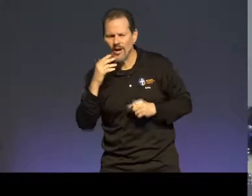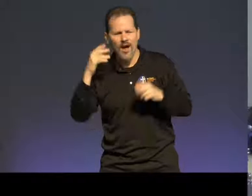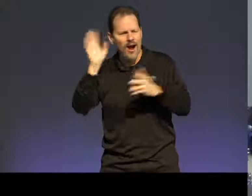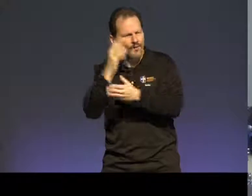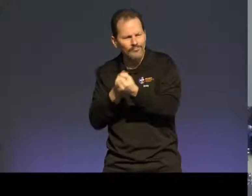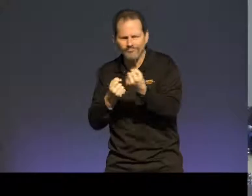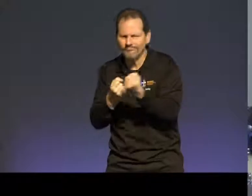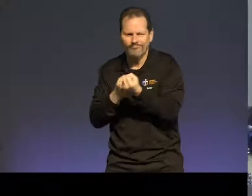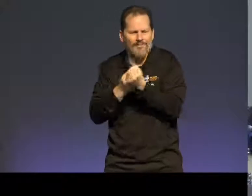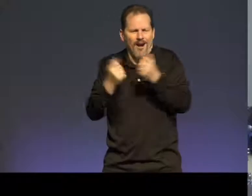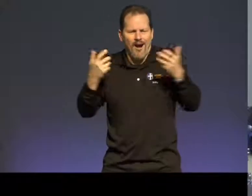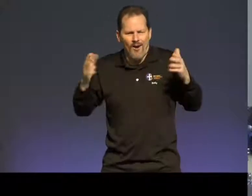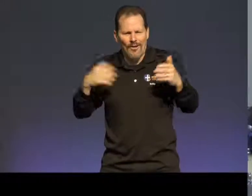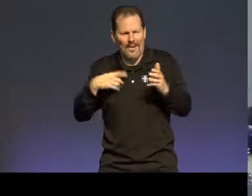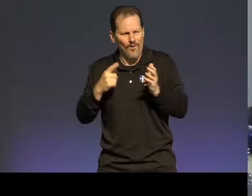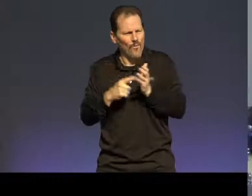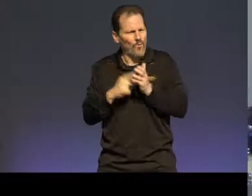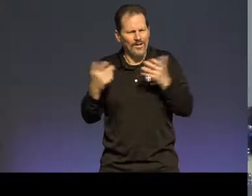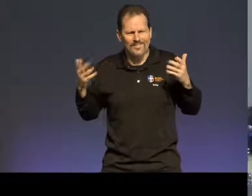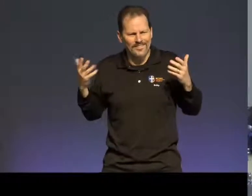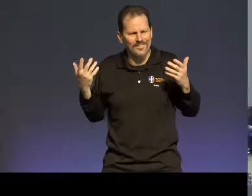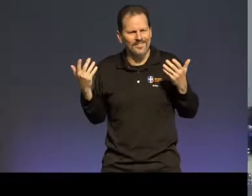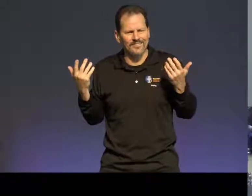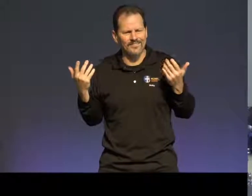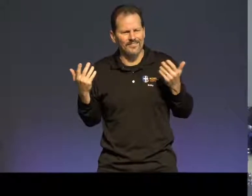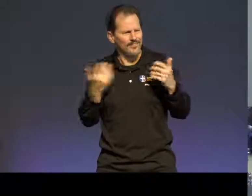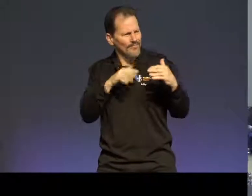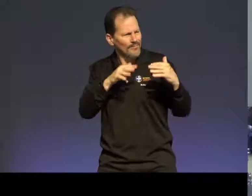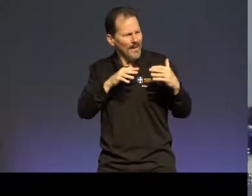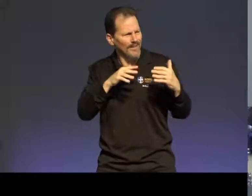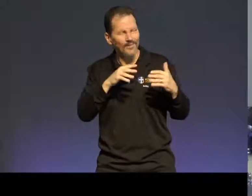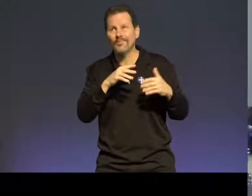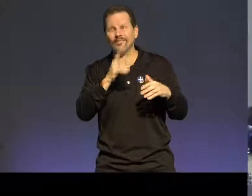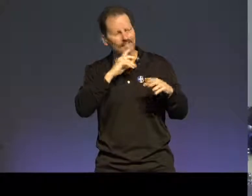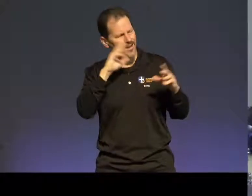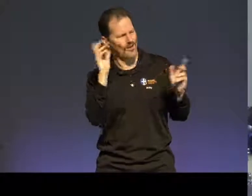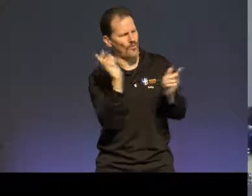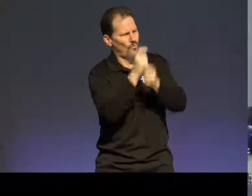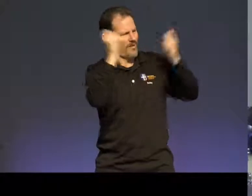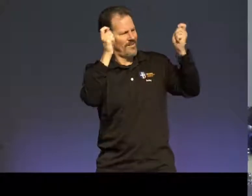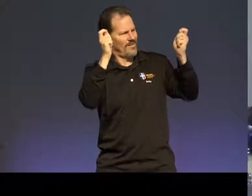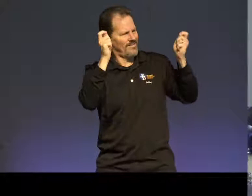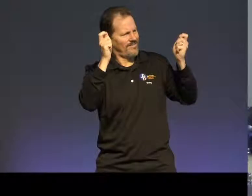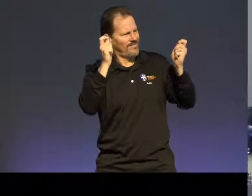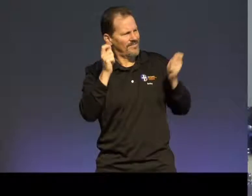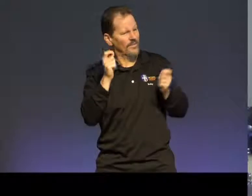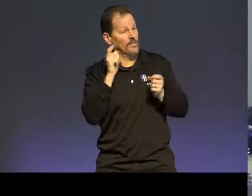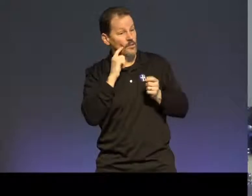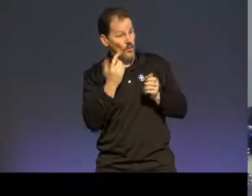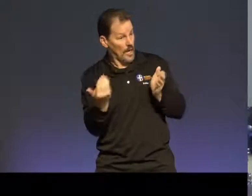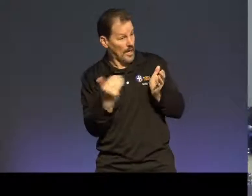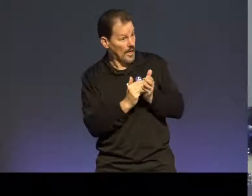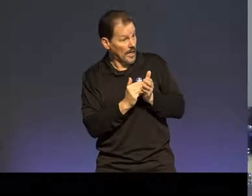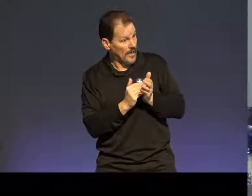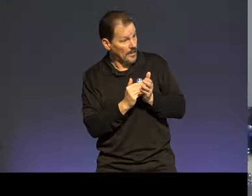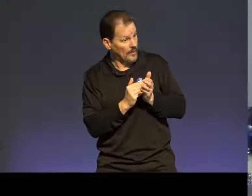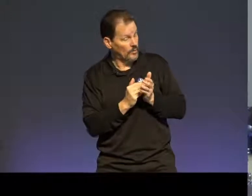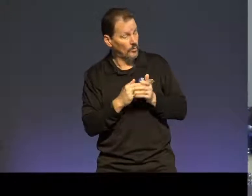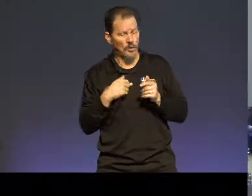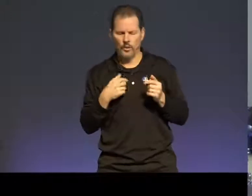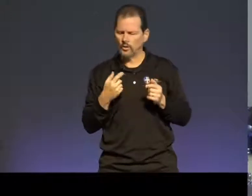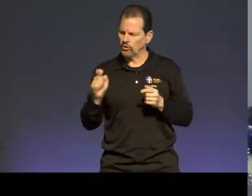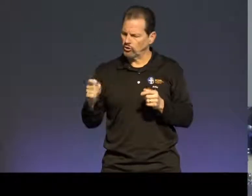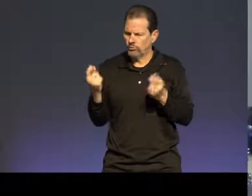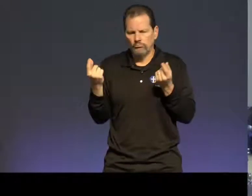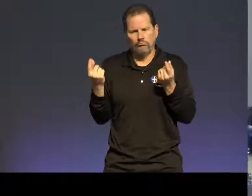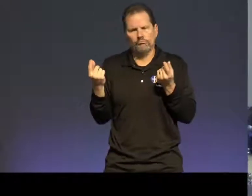and talked about what would happen within me, I should have trusted that God. And sometimes we do the same thing. Saul doesn't trust God in this